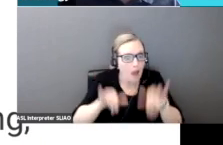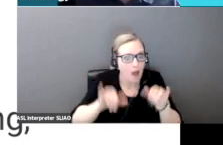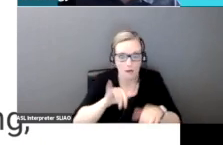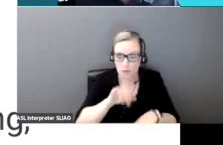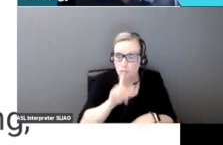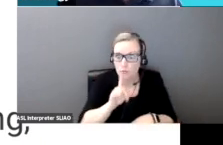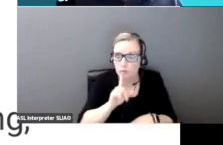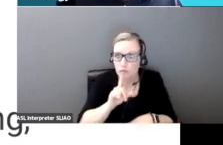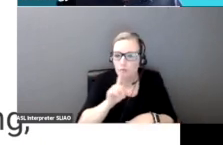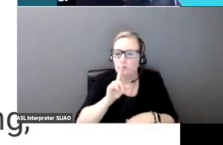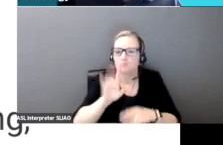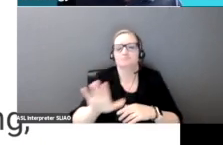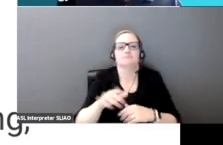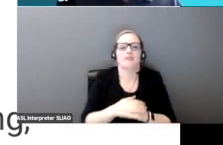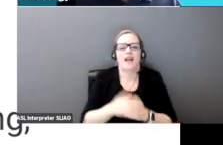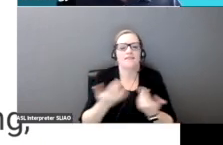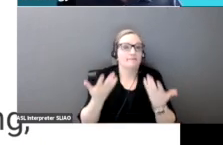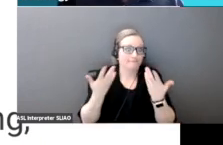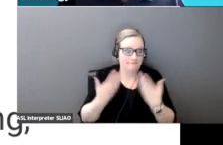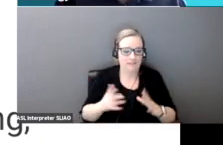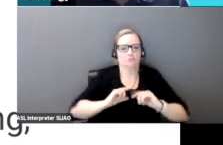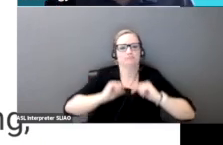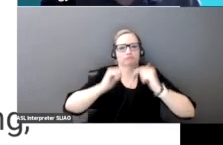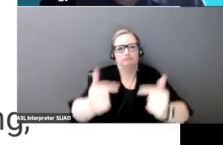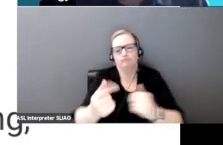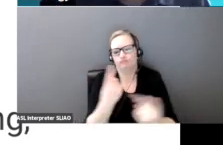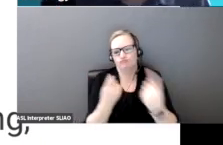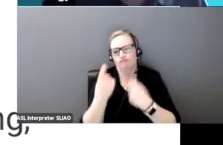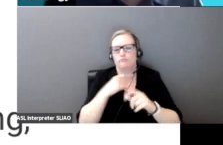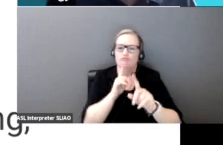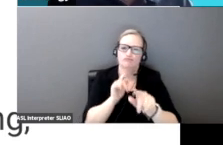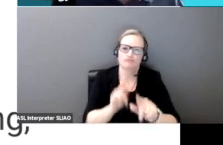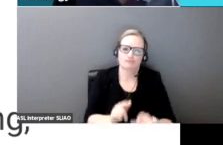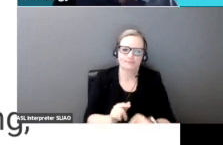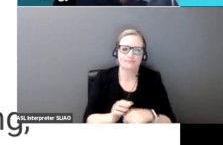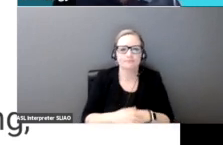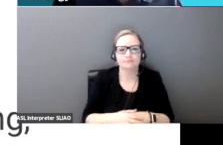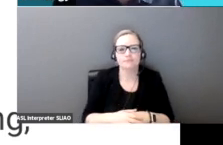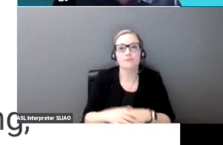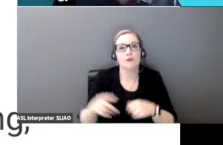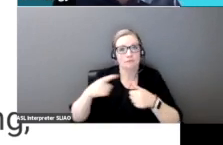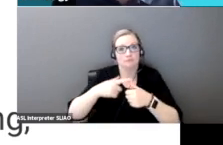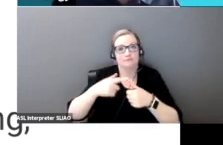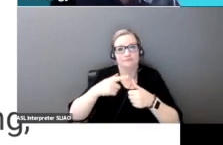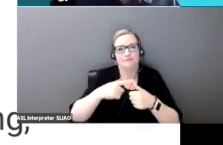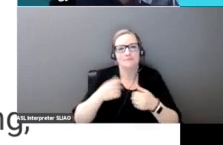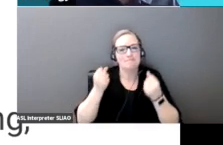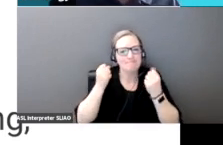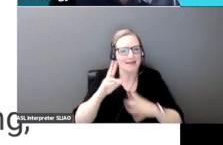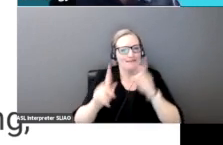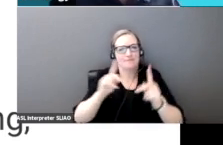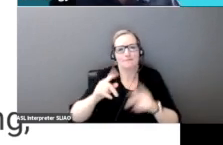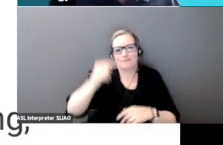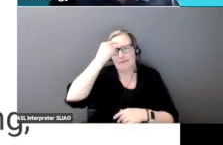questions. Myth number one, an issued patent allows me to practice my invention.